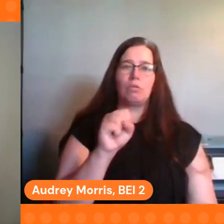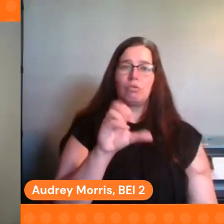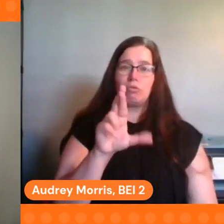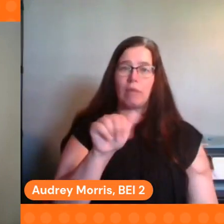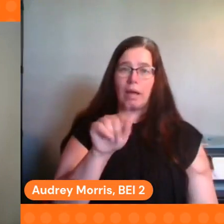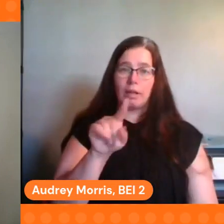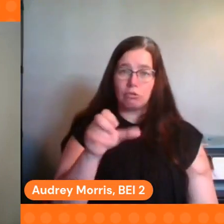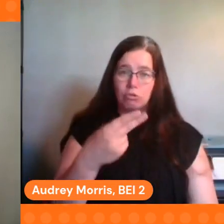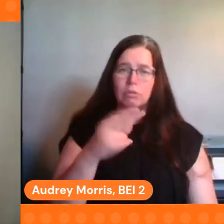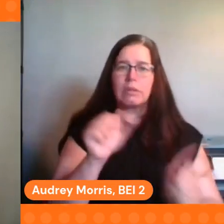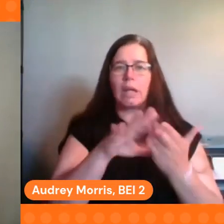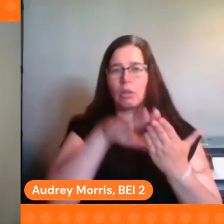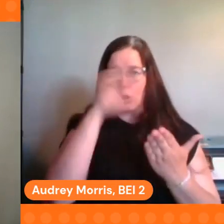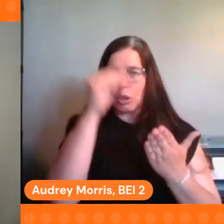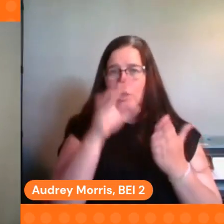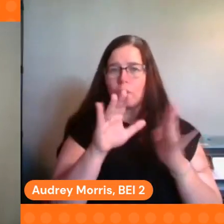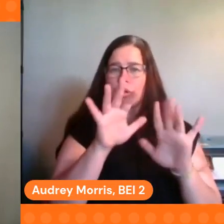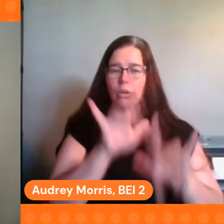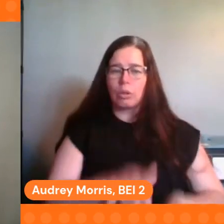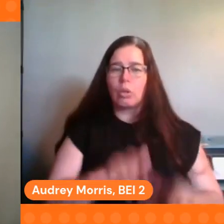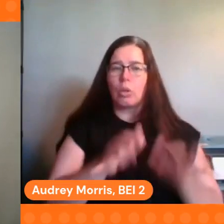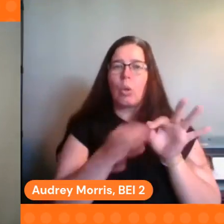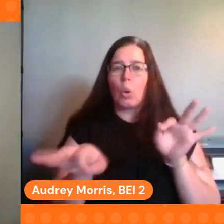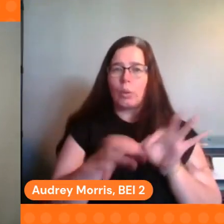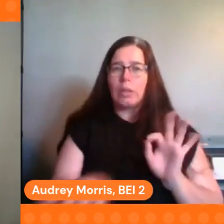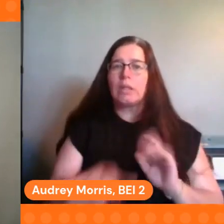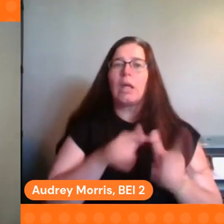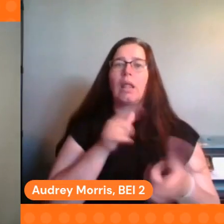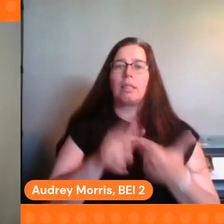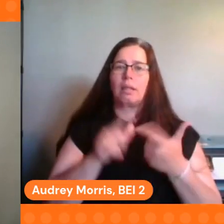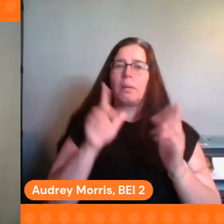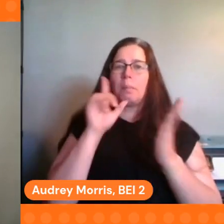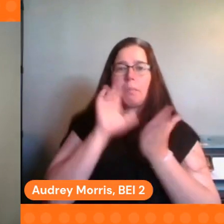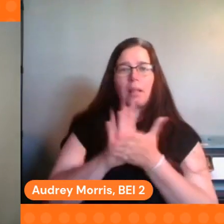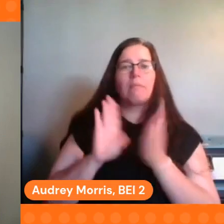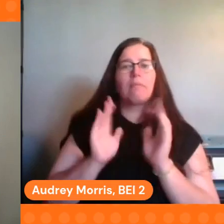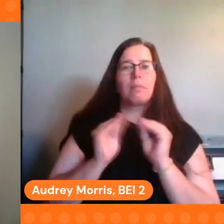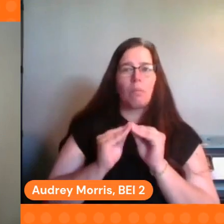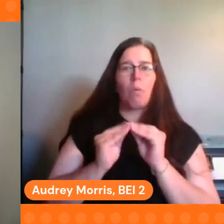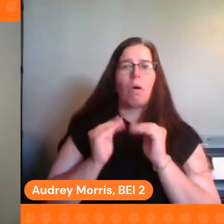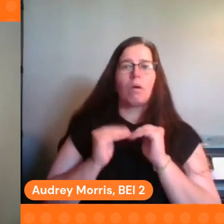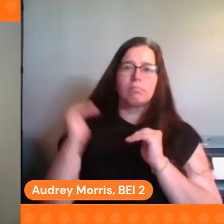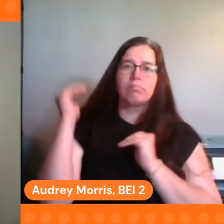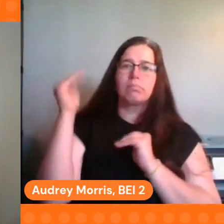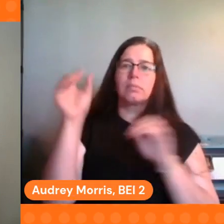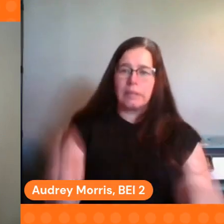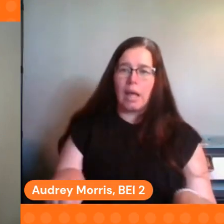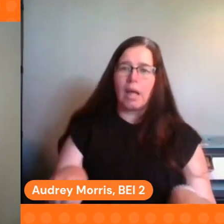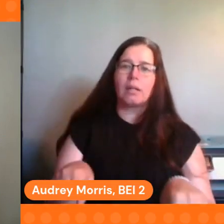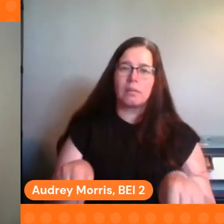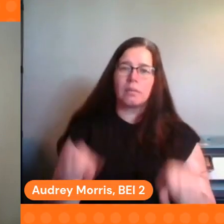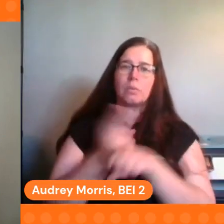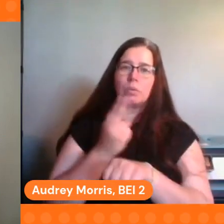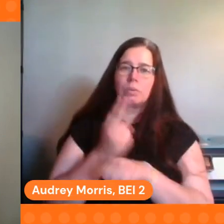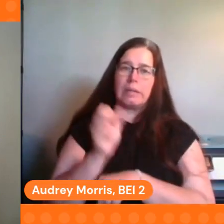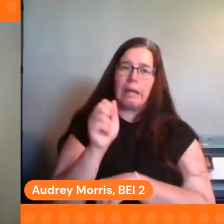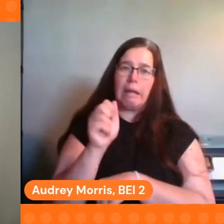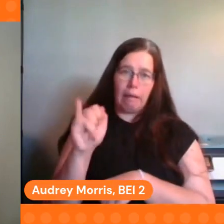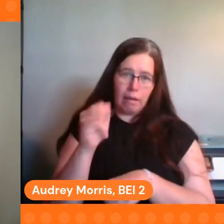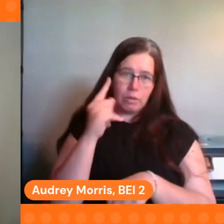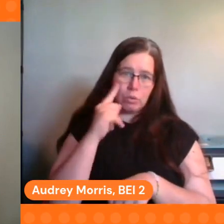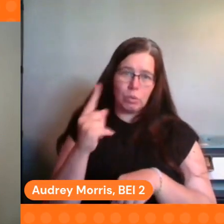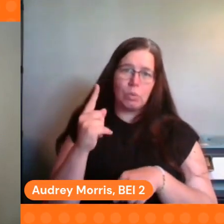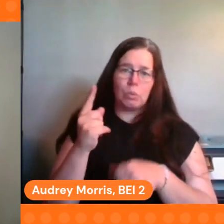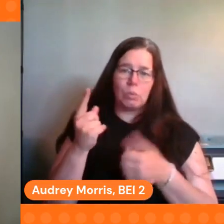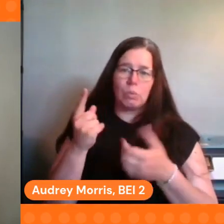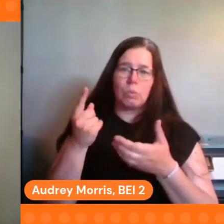And actually, we believe that we can actually go further by using the AI to actually enable them to do